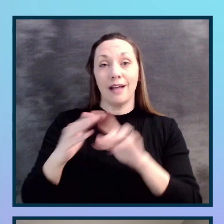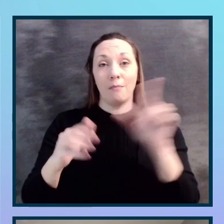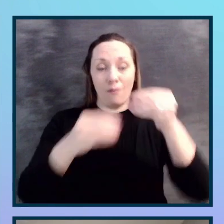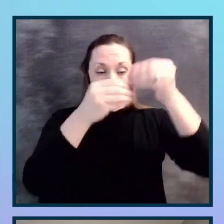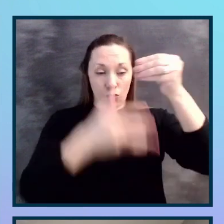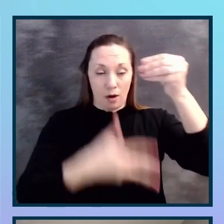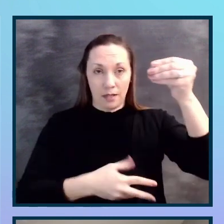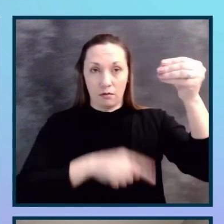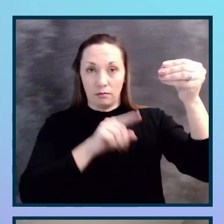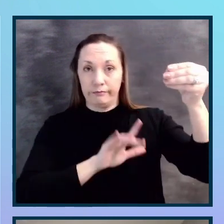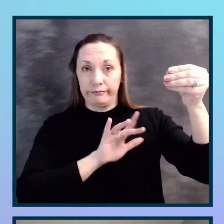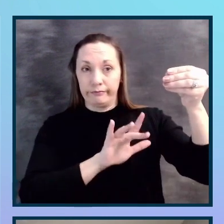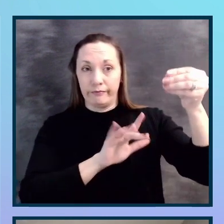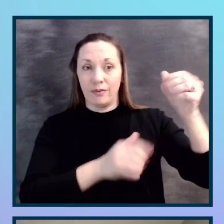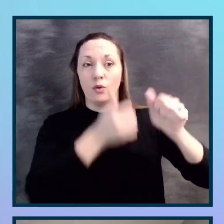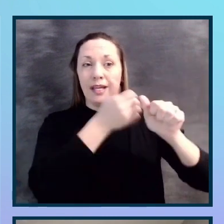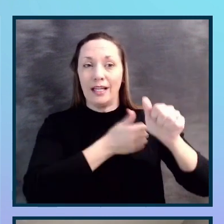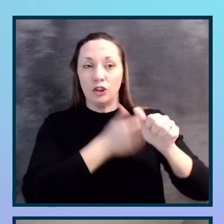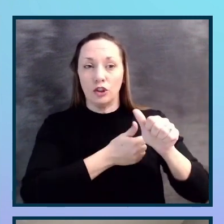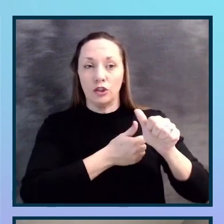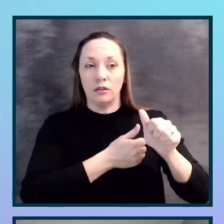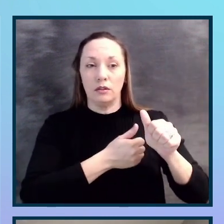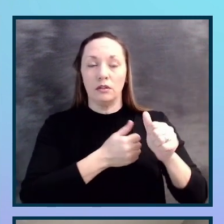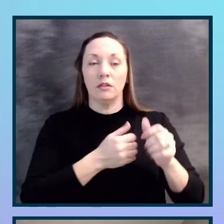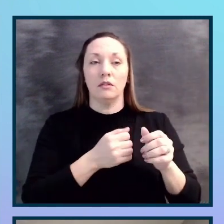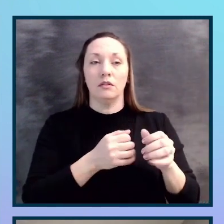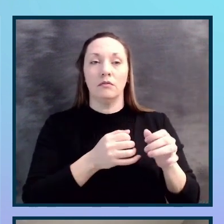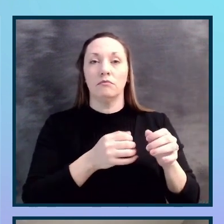and go in through each one of those individual scans.